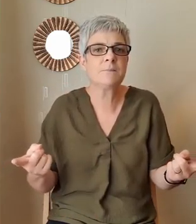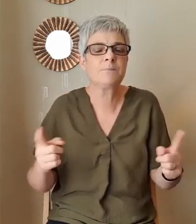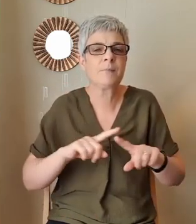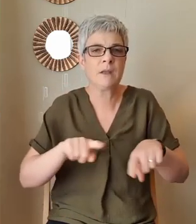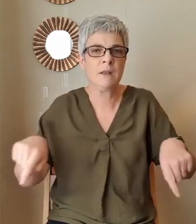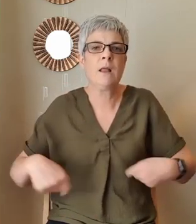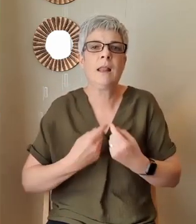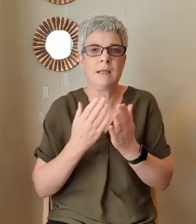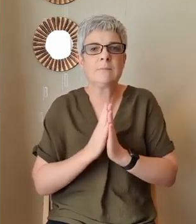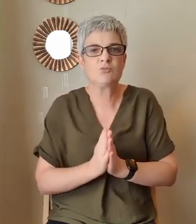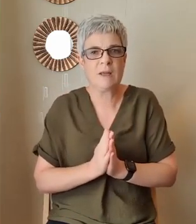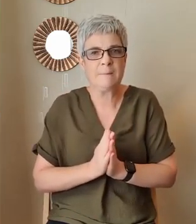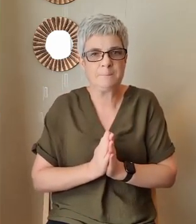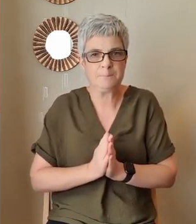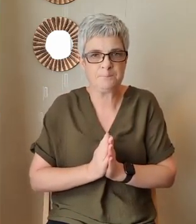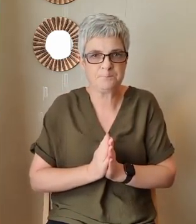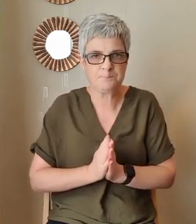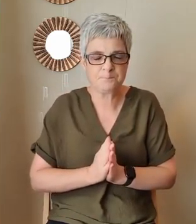Let us pray.